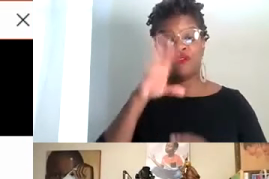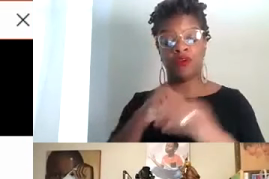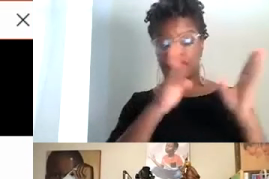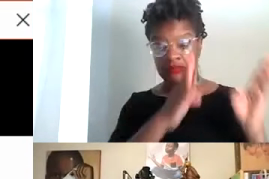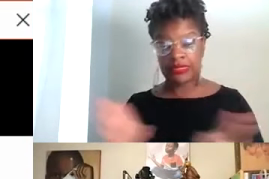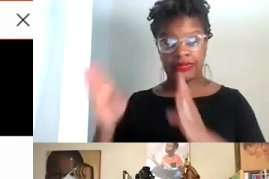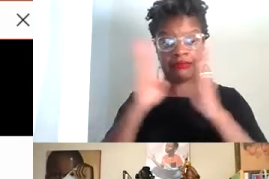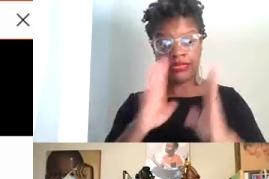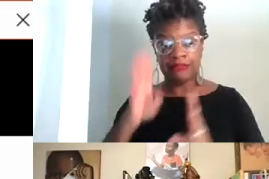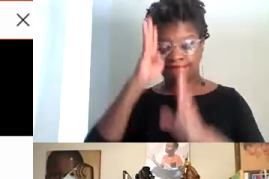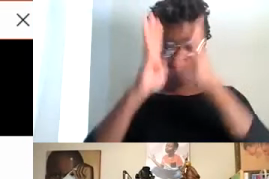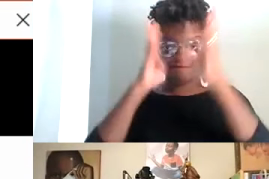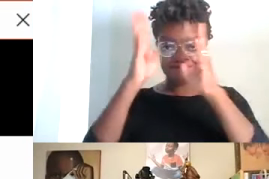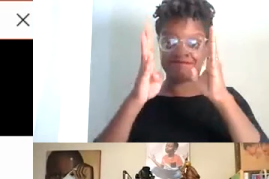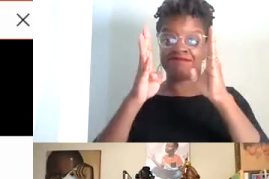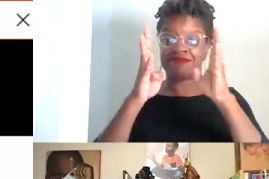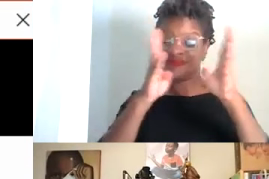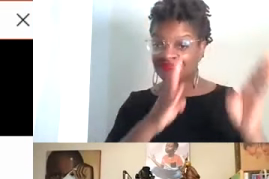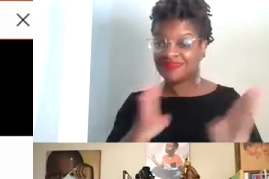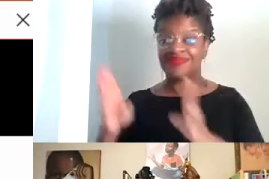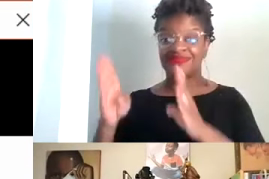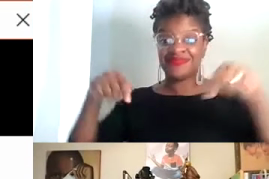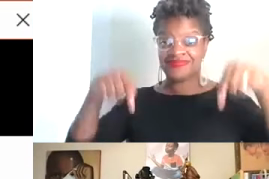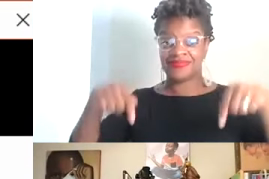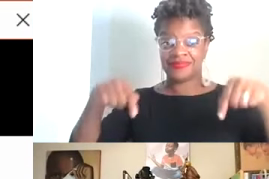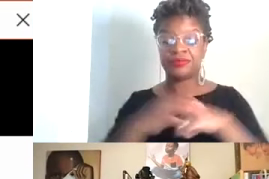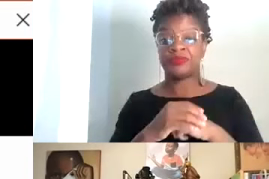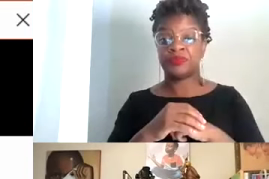really create this process. We have